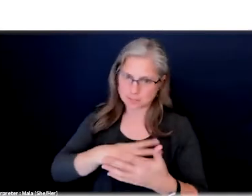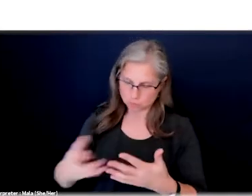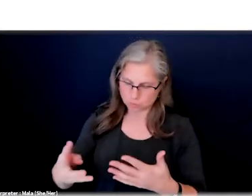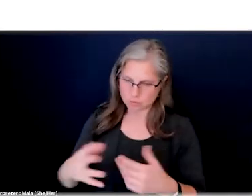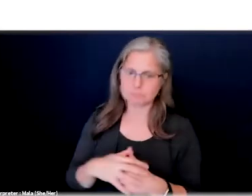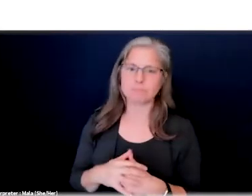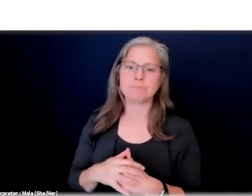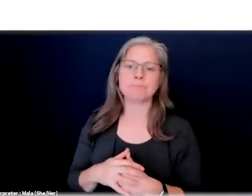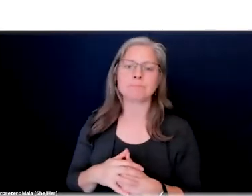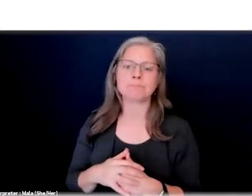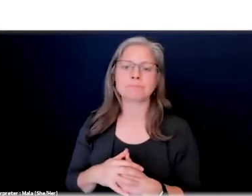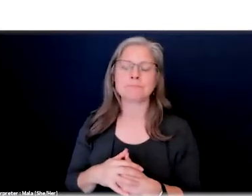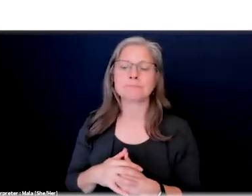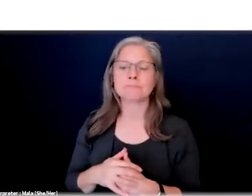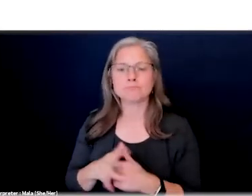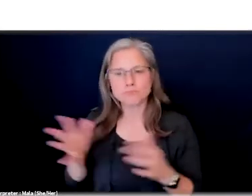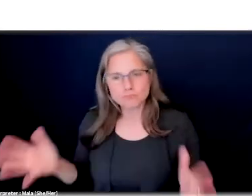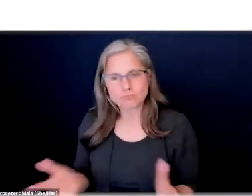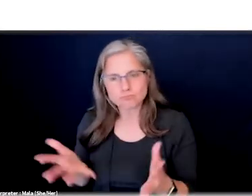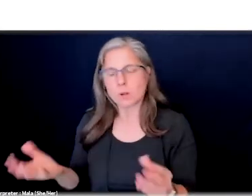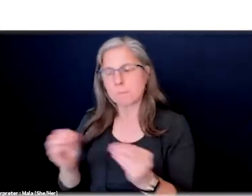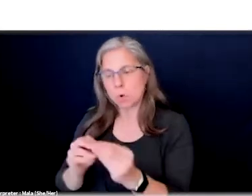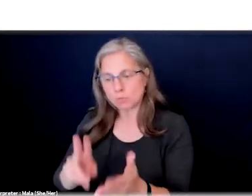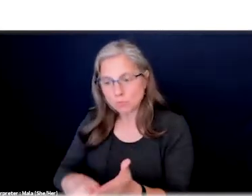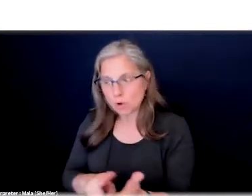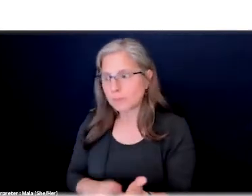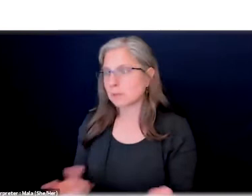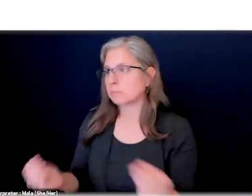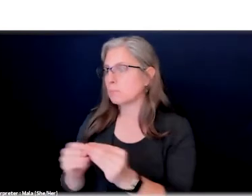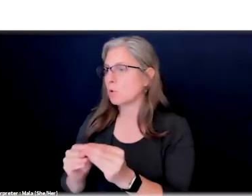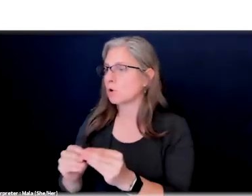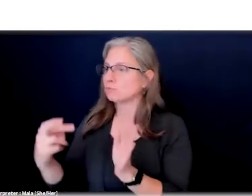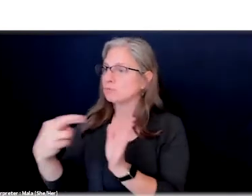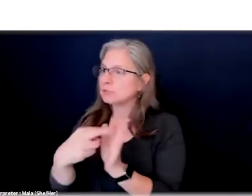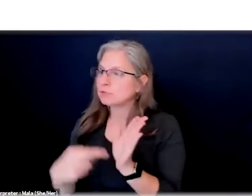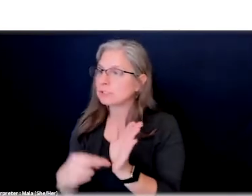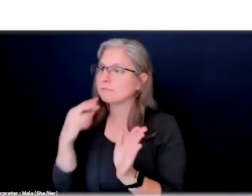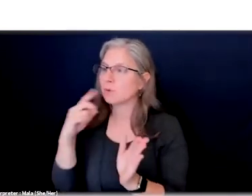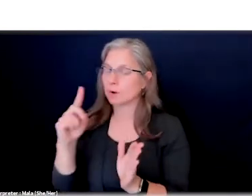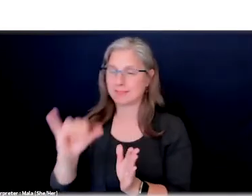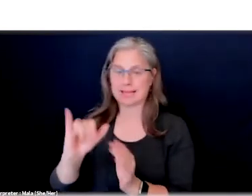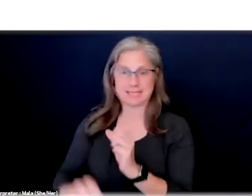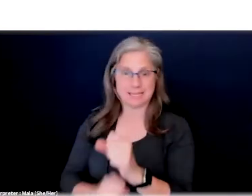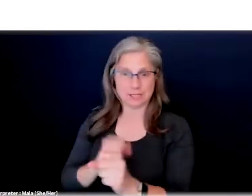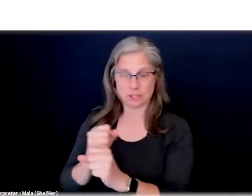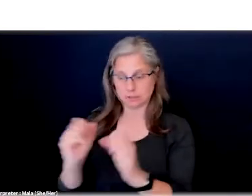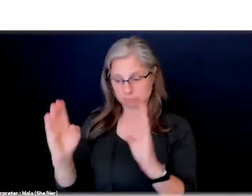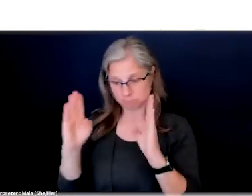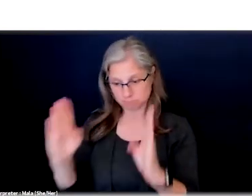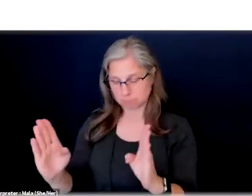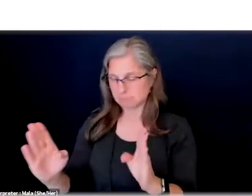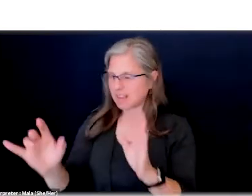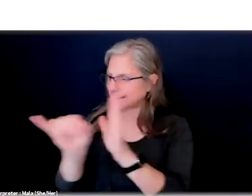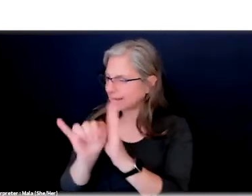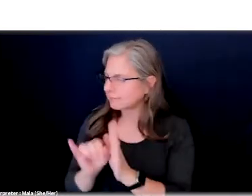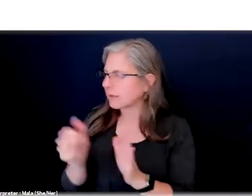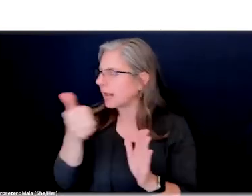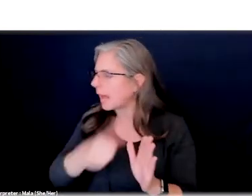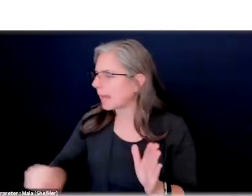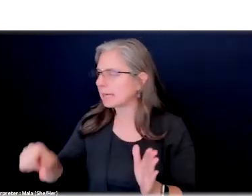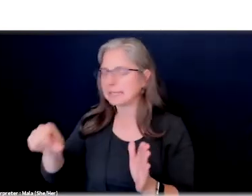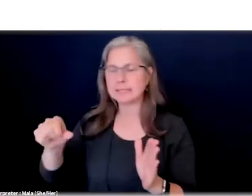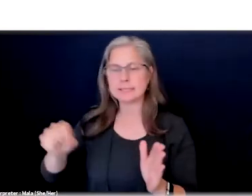And of course, encouraging more enrollment and registration for our 21-22 school year, identifying any of our staffing